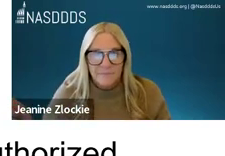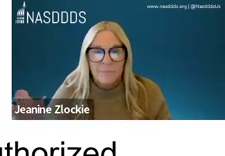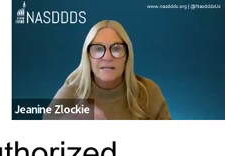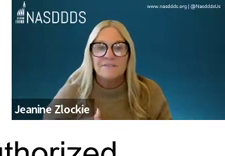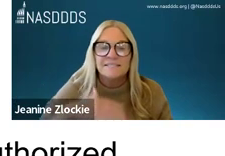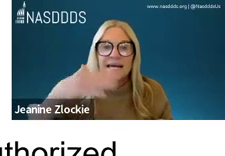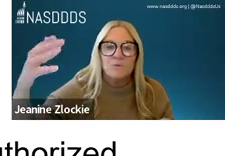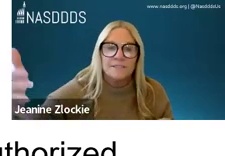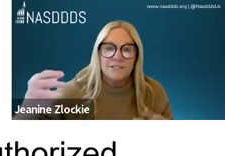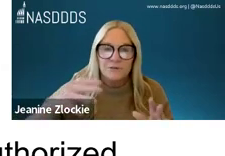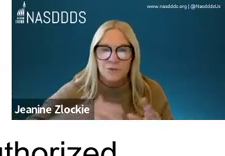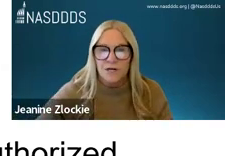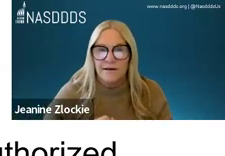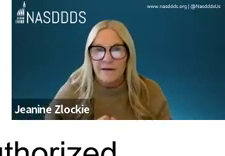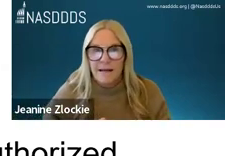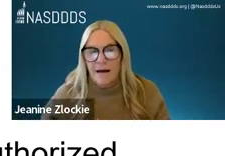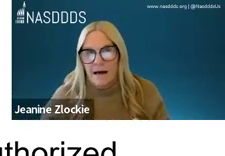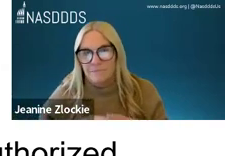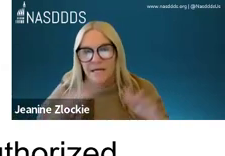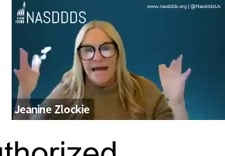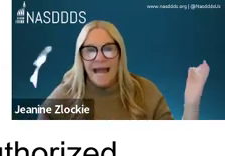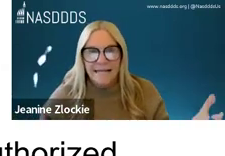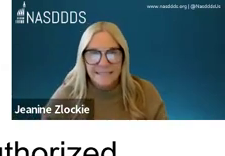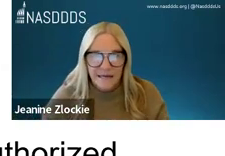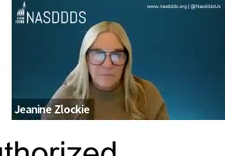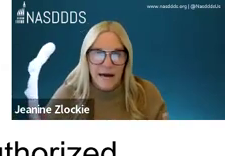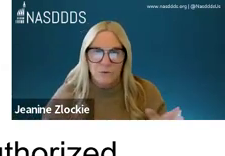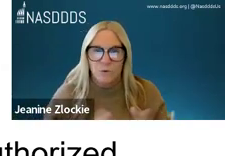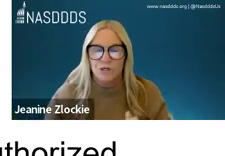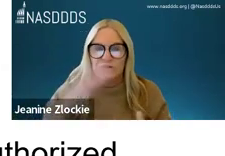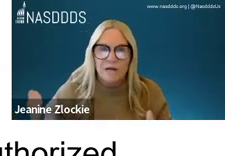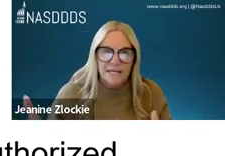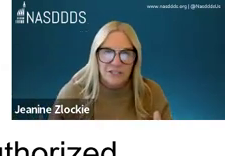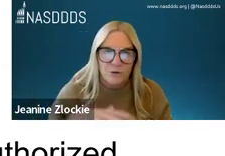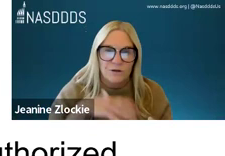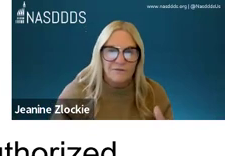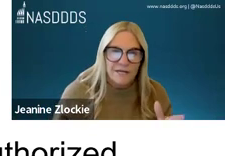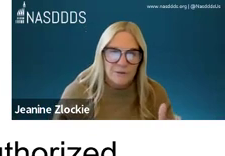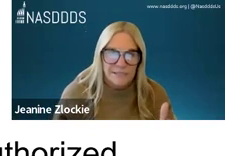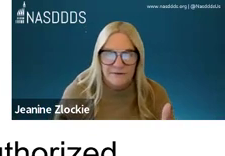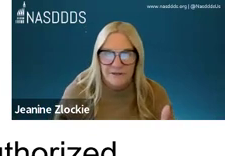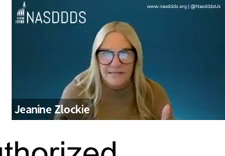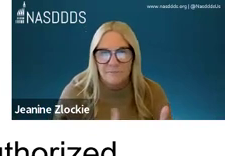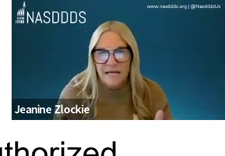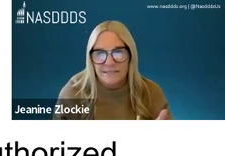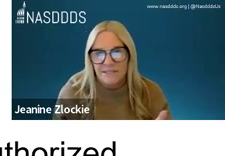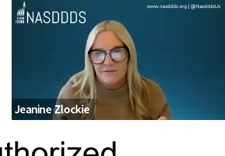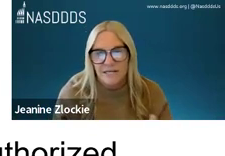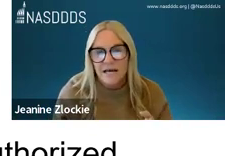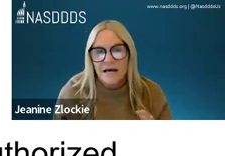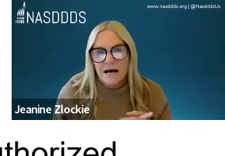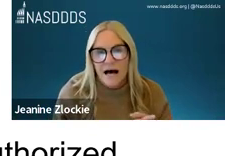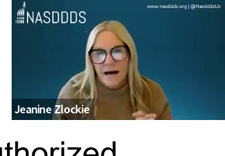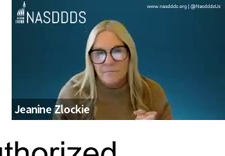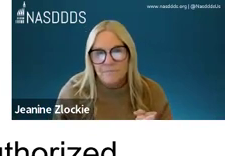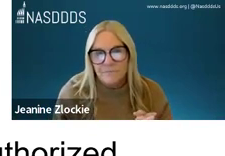plan. But if the state wants to sort of enhance the amount or duration or the frequency of the state plan